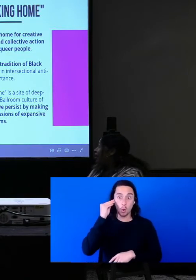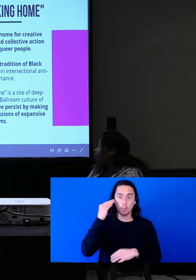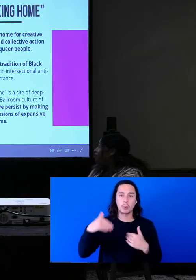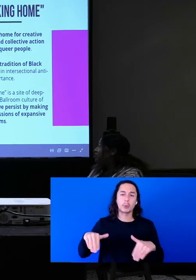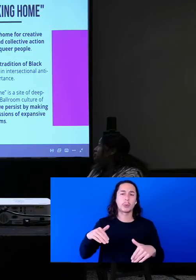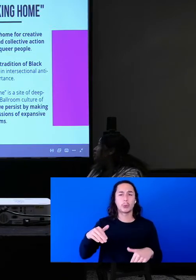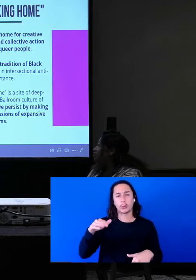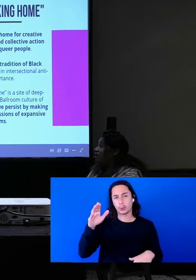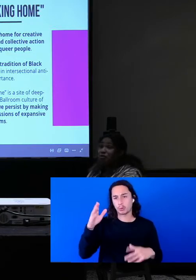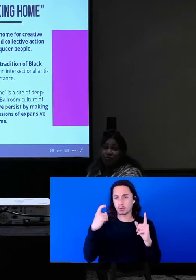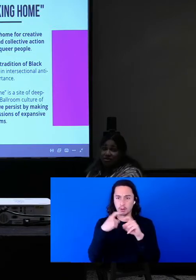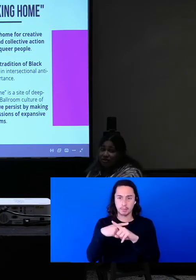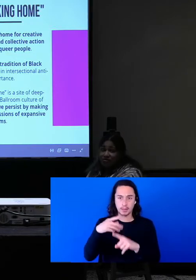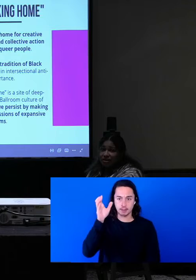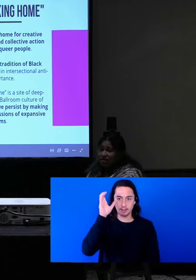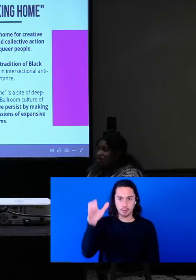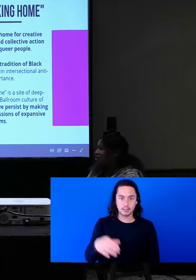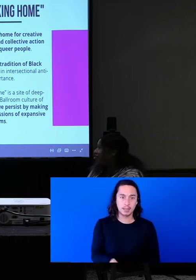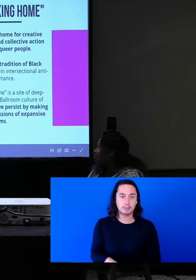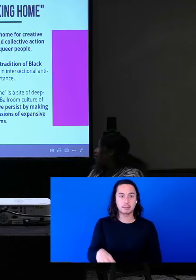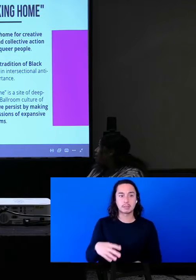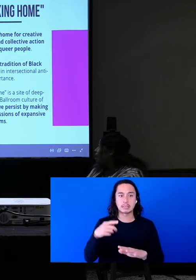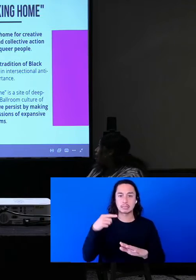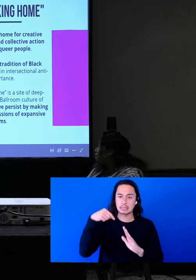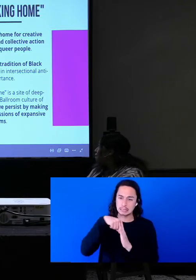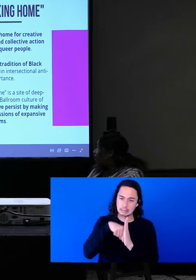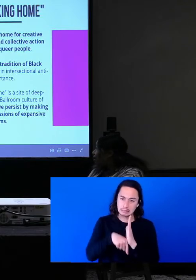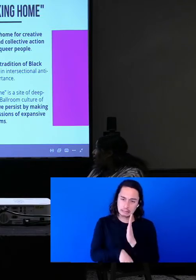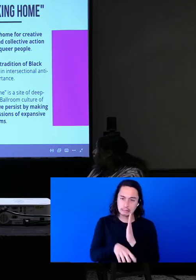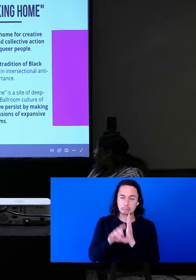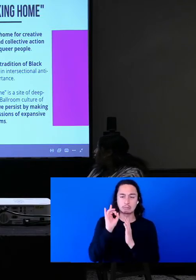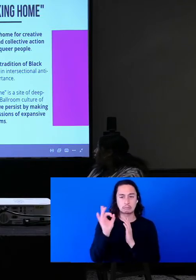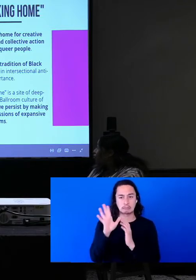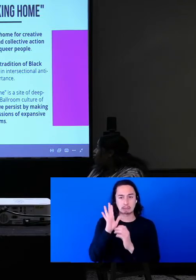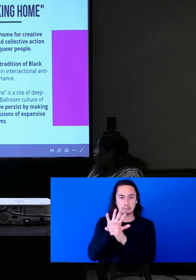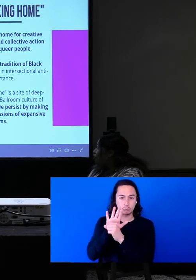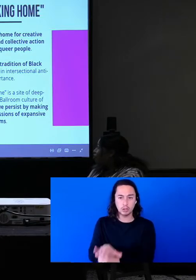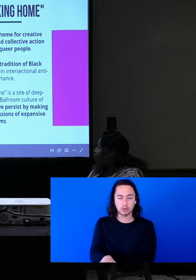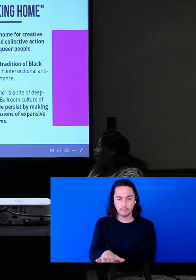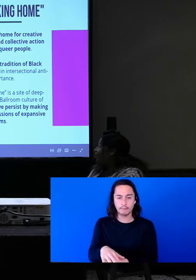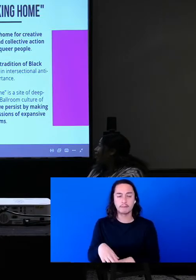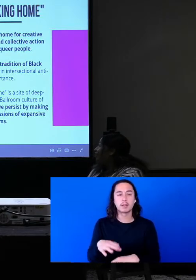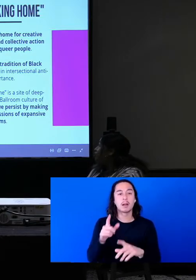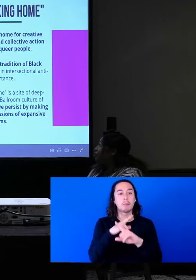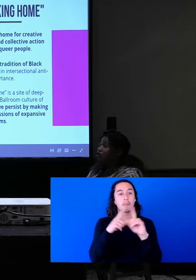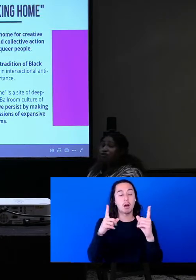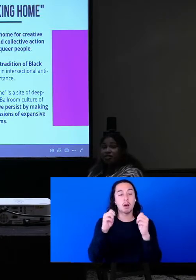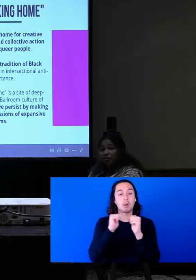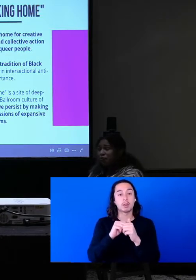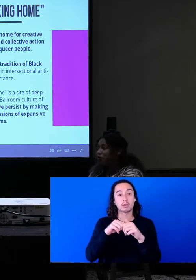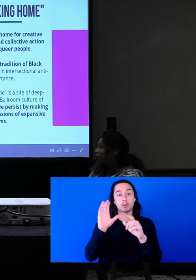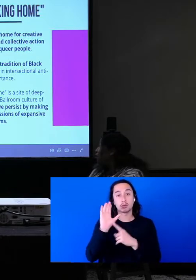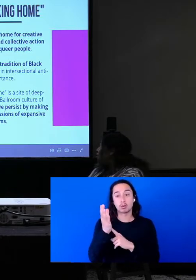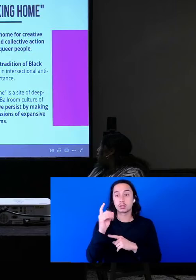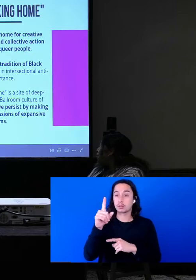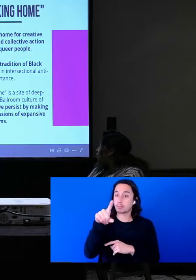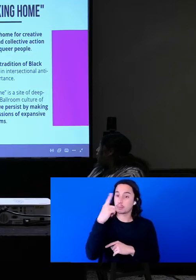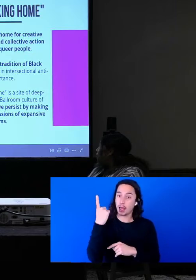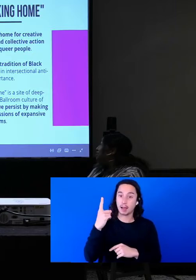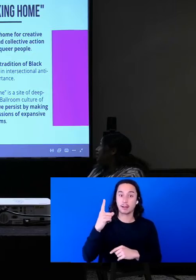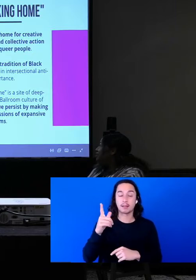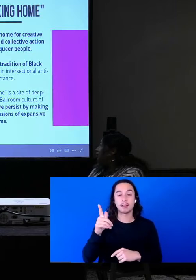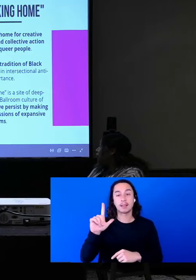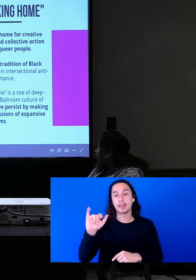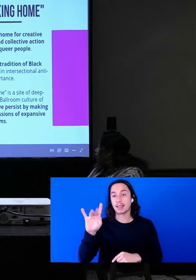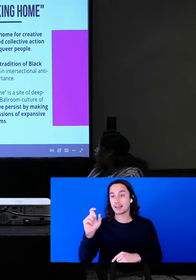can be a site of deep-seated and repressive conditions. But like ballroom culture of Black and Latinx queer and trans people,